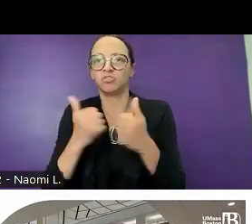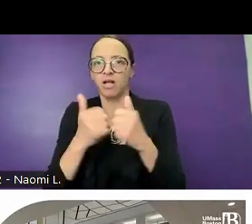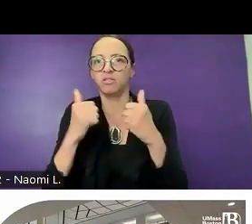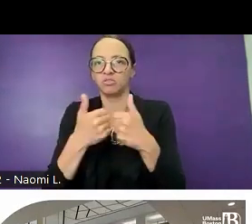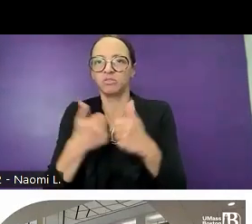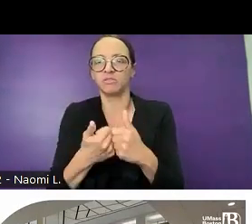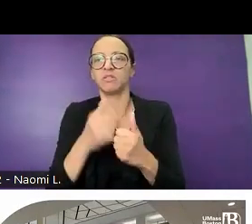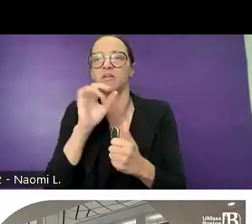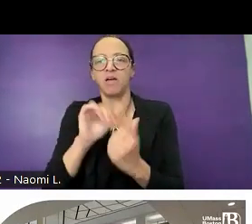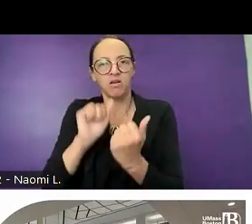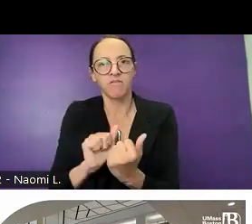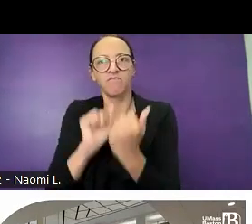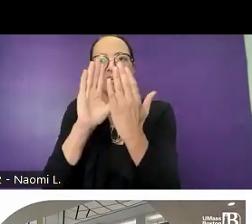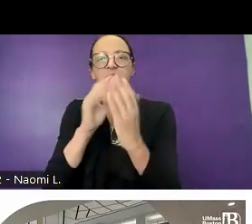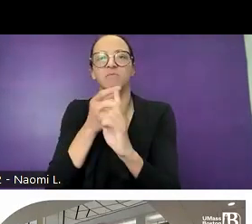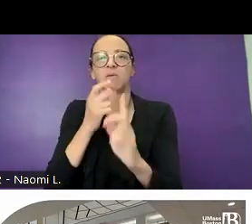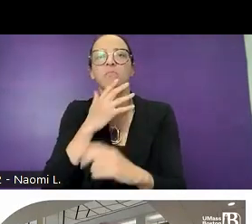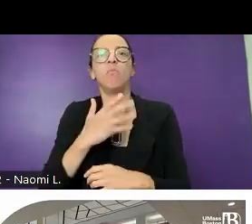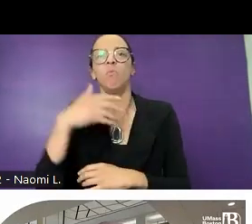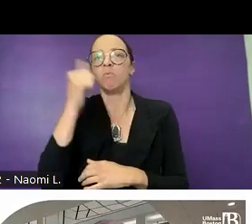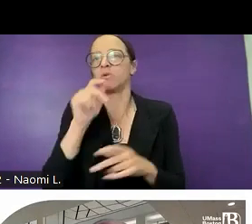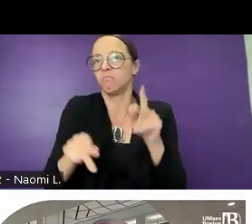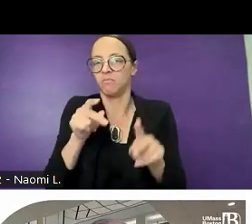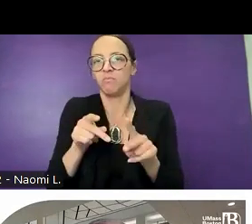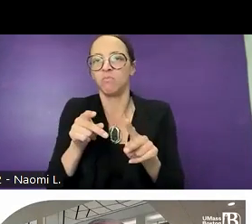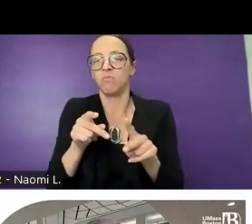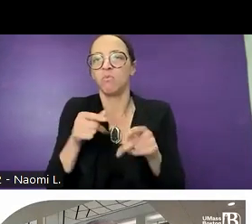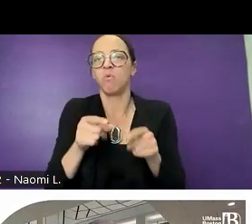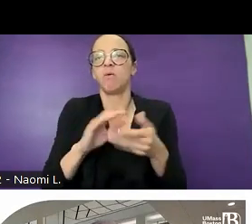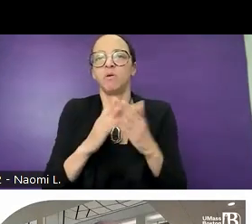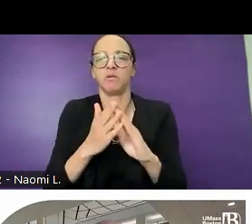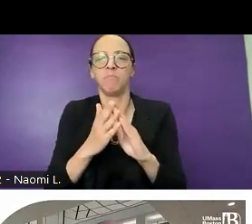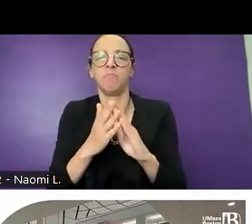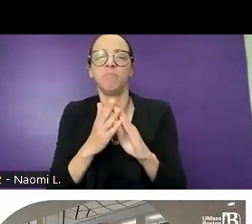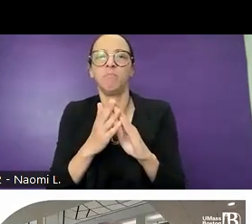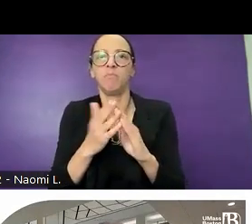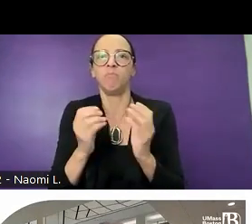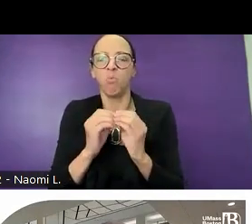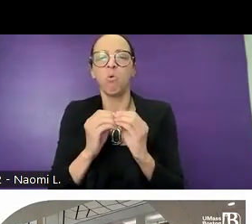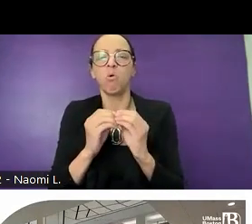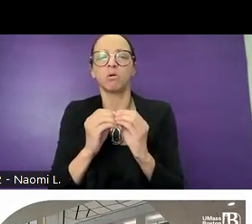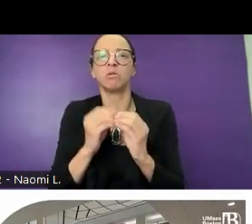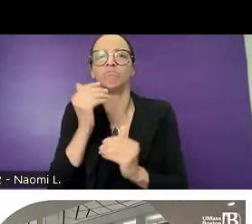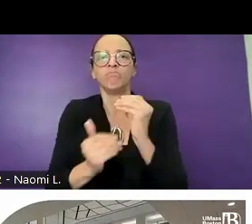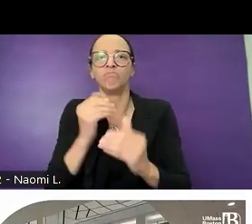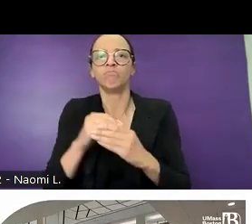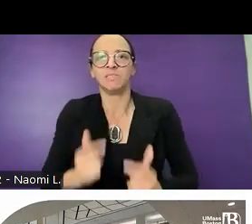prospect of really needing significant amounts of long-term services and supports, LTSS. In particular,